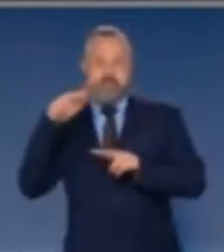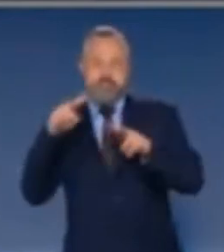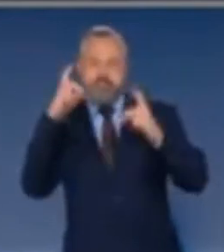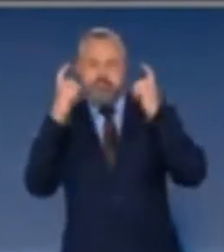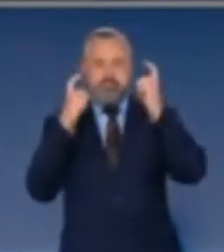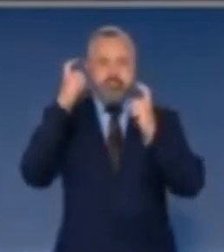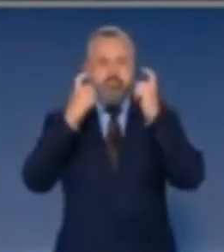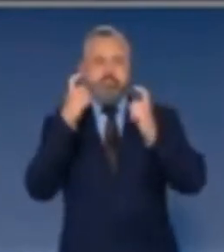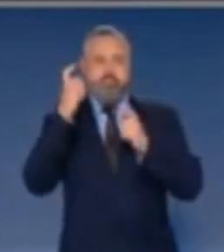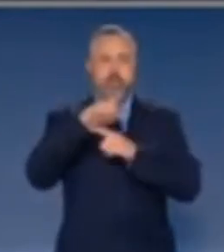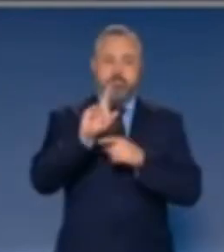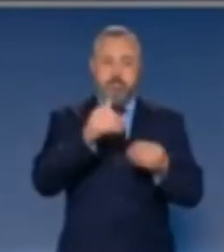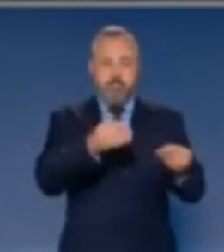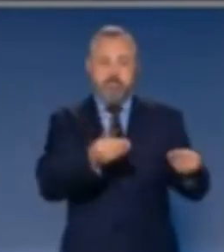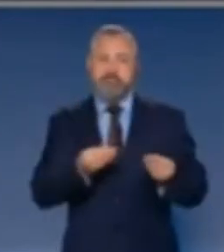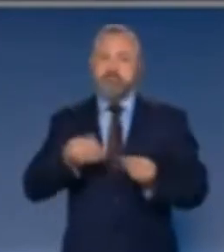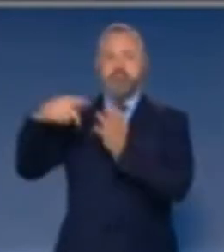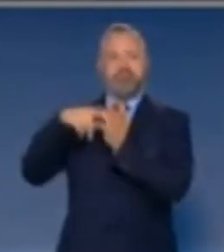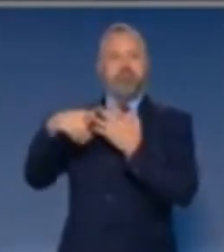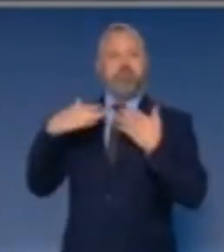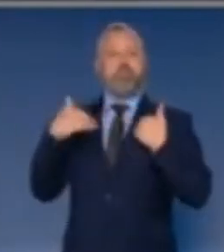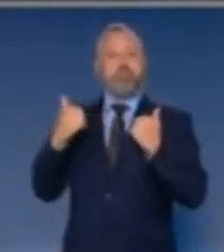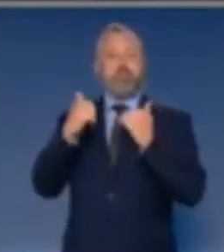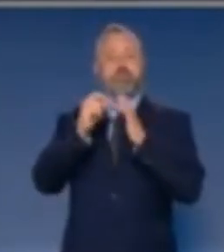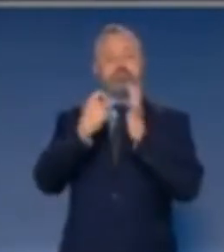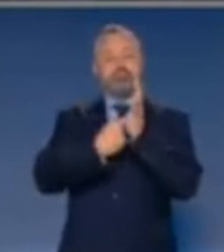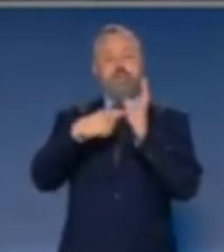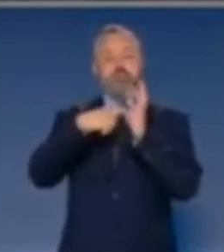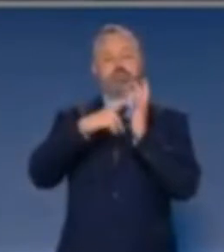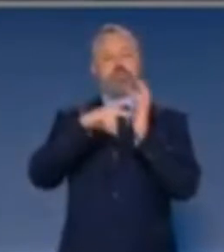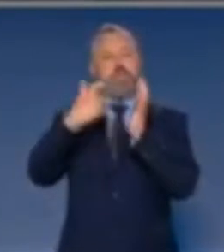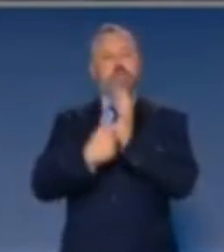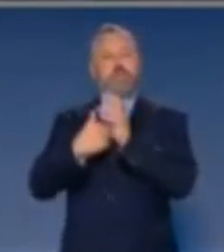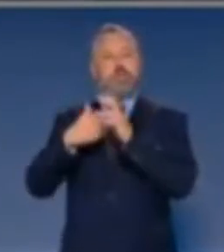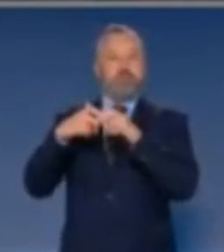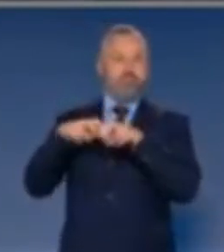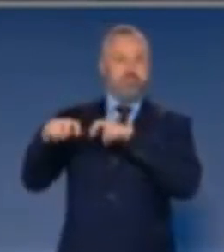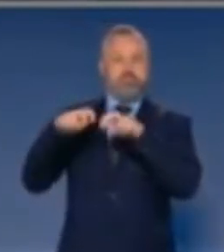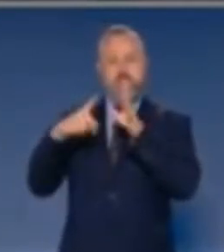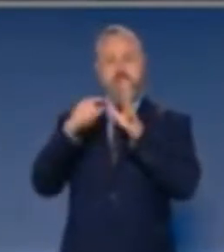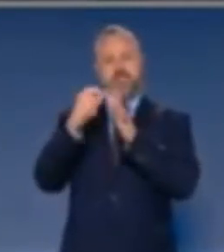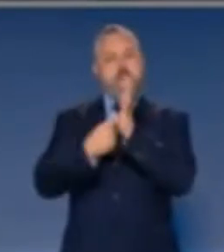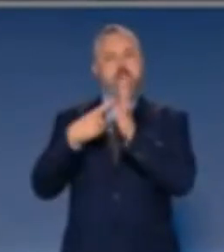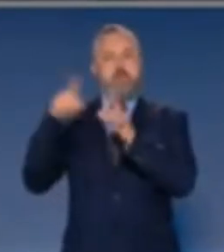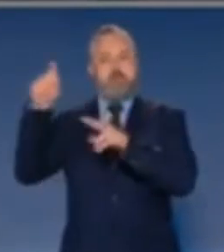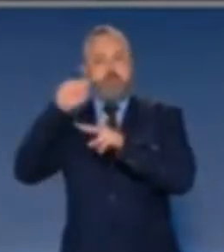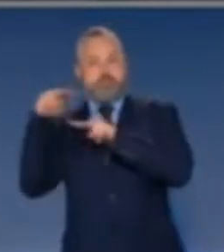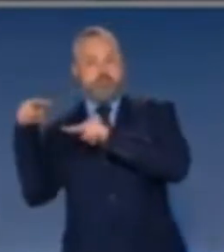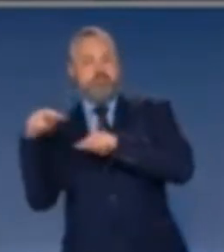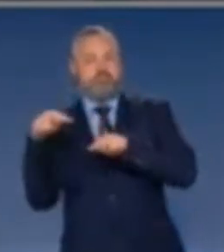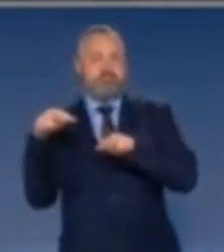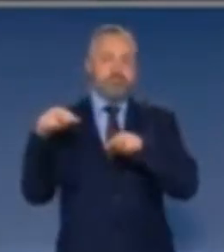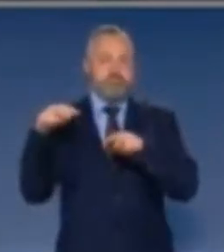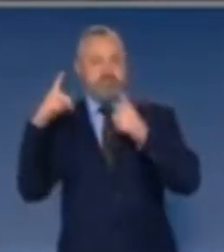Practitioner Regulation Agency, APRA. I've been advised by the company that this doctor has not been involved in the delivery of vaccines